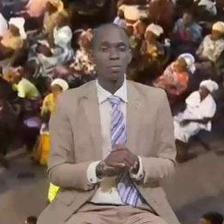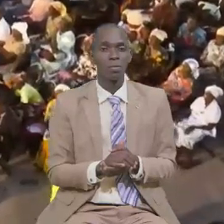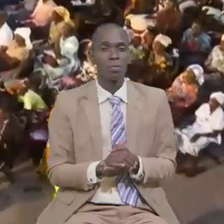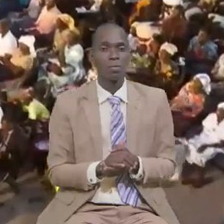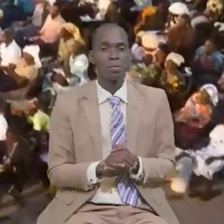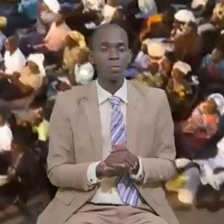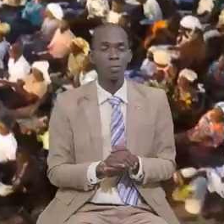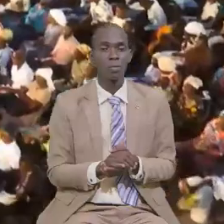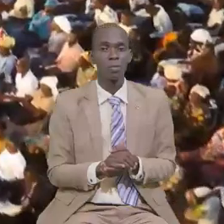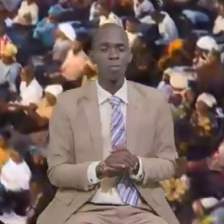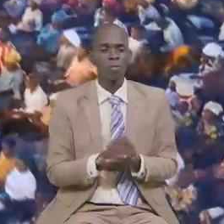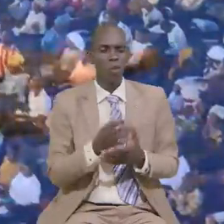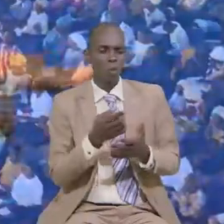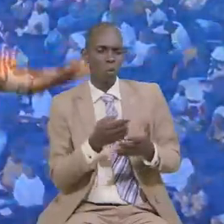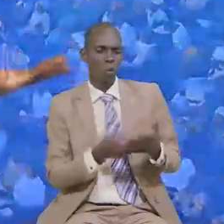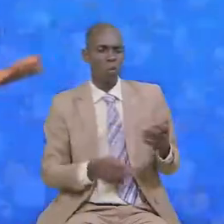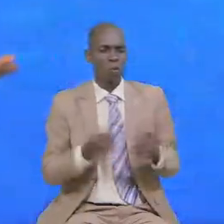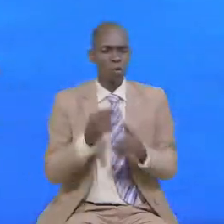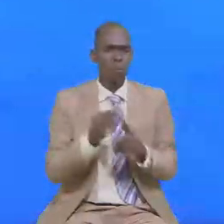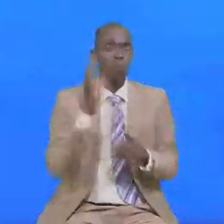What word will the Savior speak?